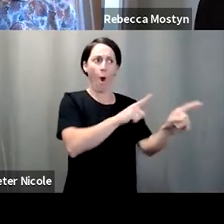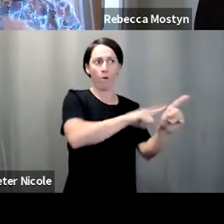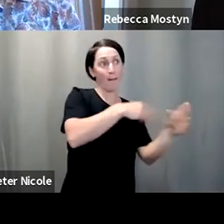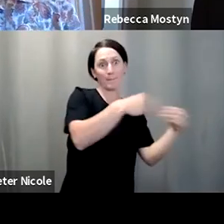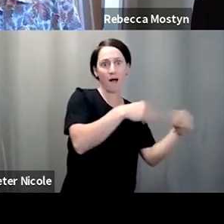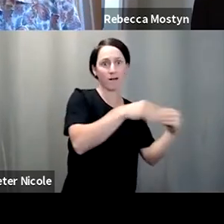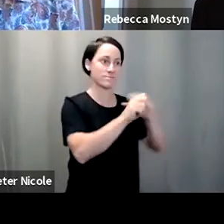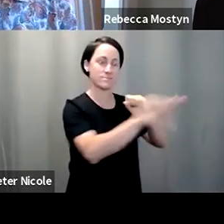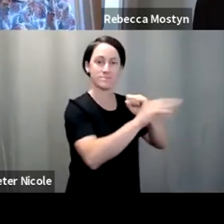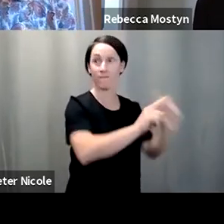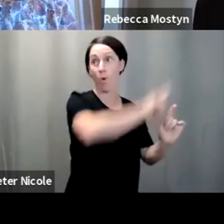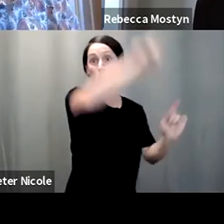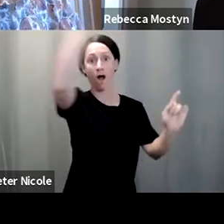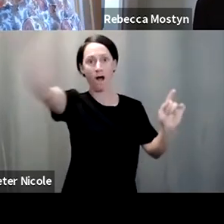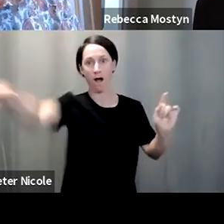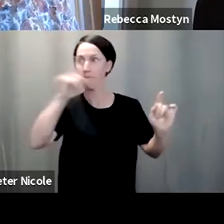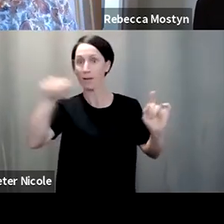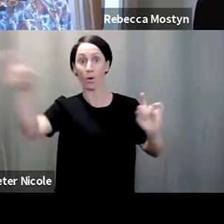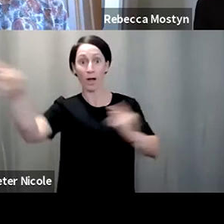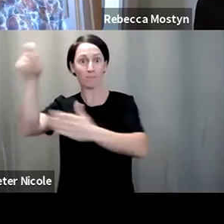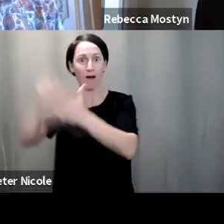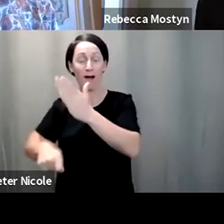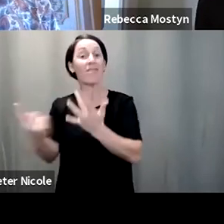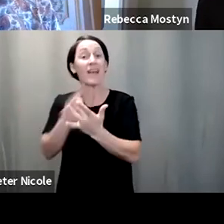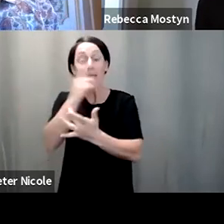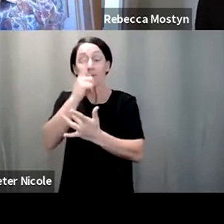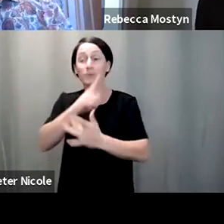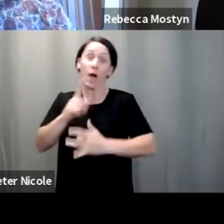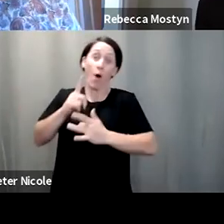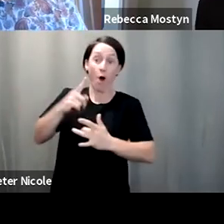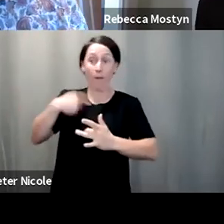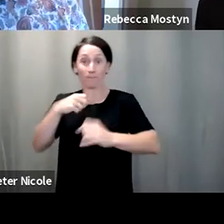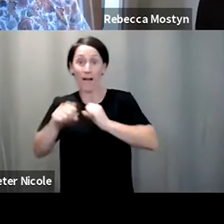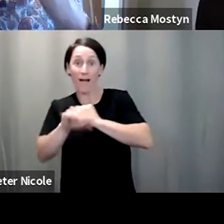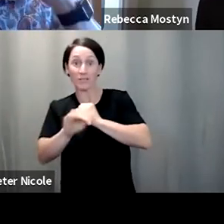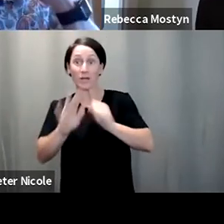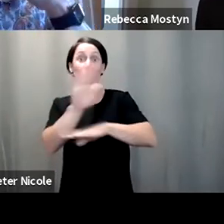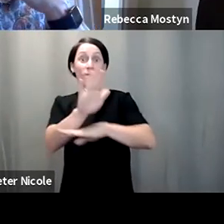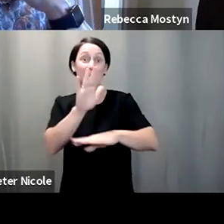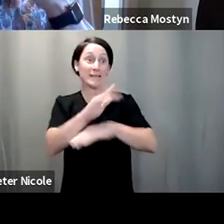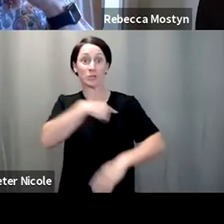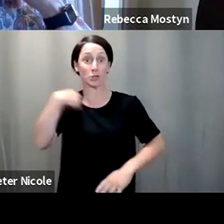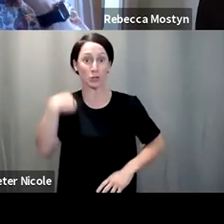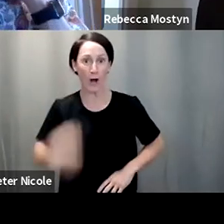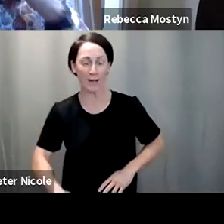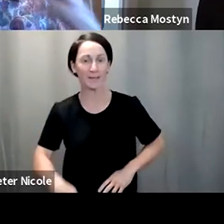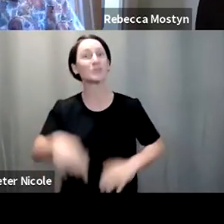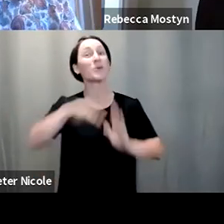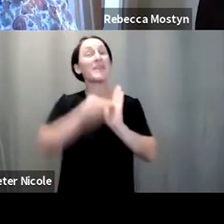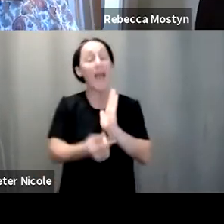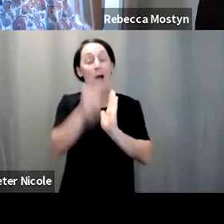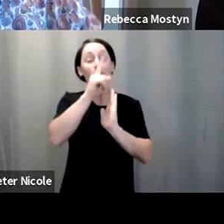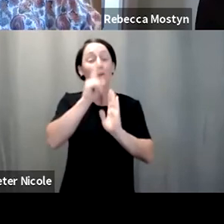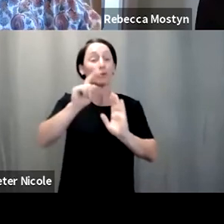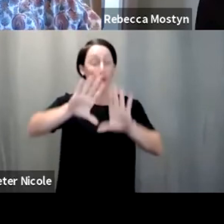Philadelphia and they say, we're marketing our programs in China. Everyone's trying to conquer the world with digital programming,